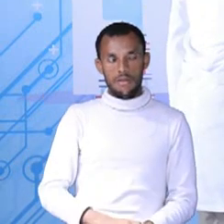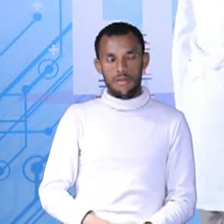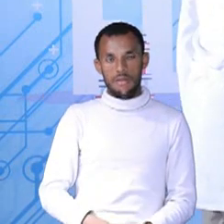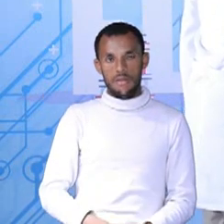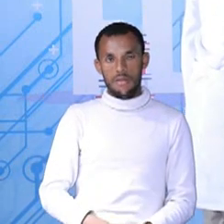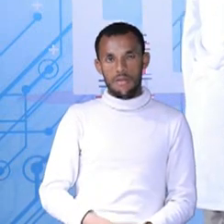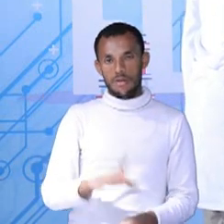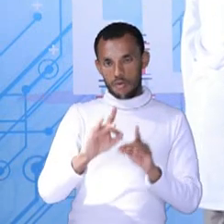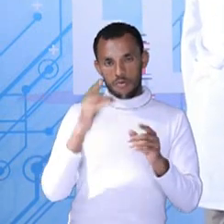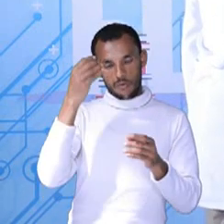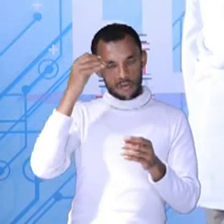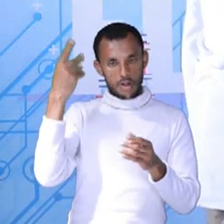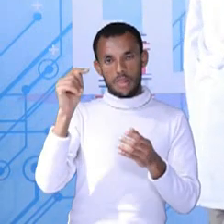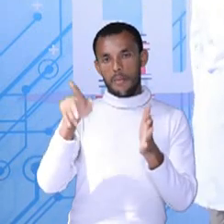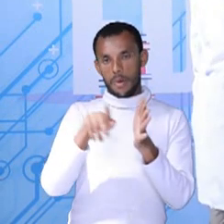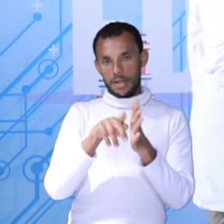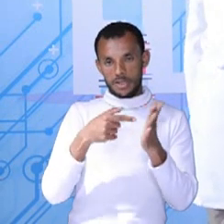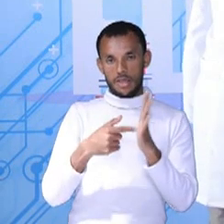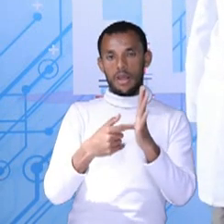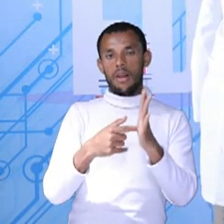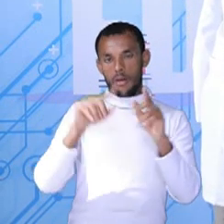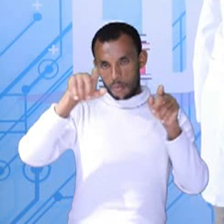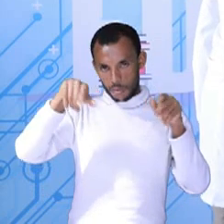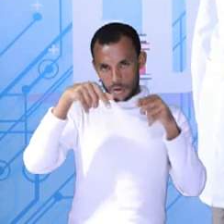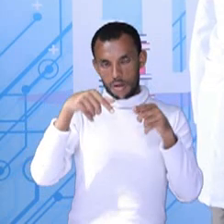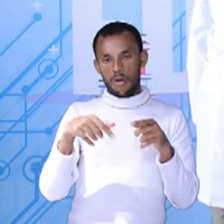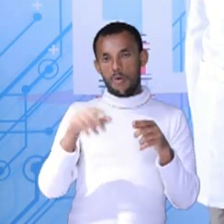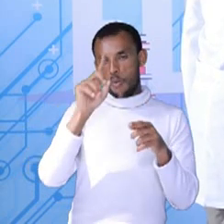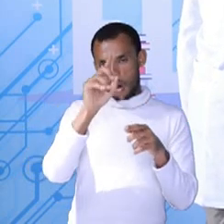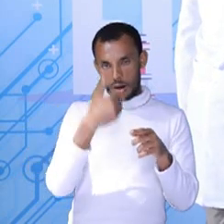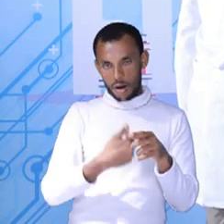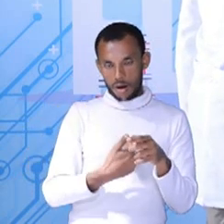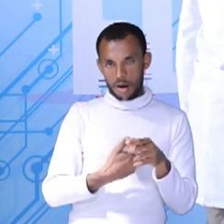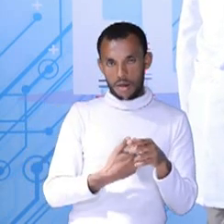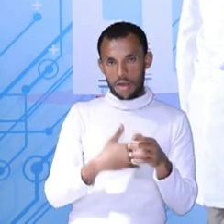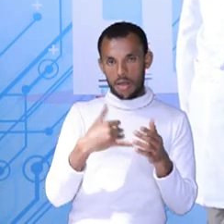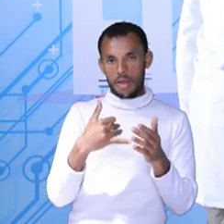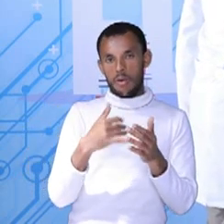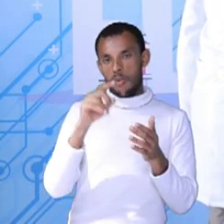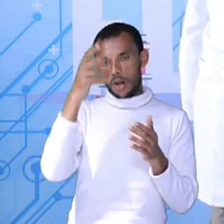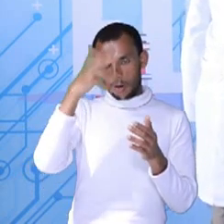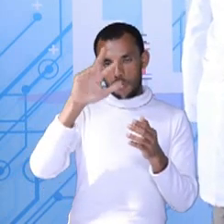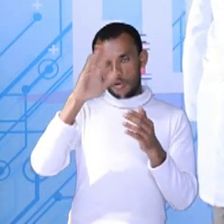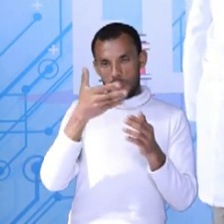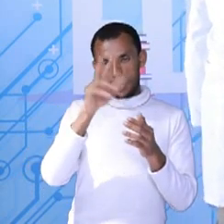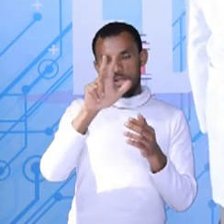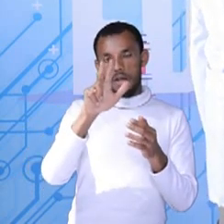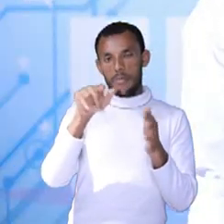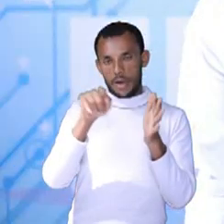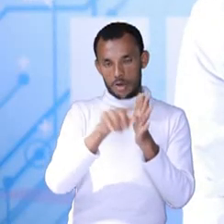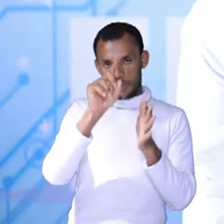Don't forget the minus sign, put a bracket. So put 1 here, it becomes 1 cubed over 3 minus